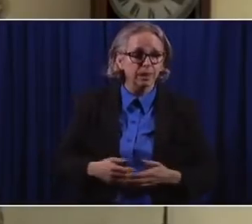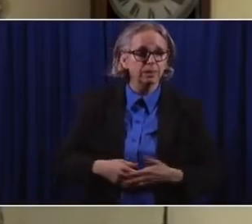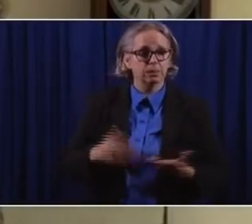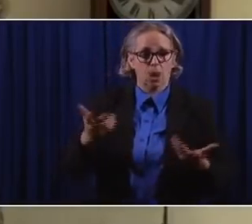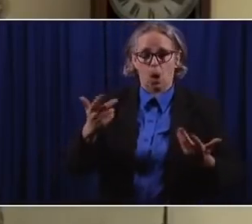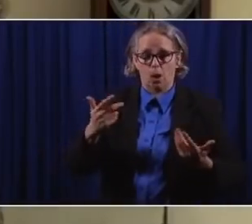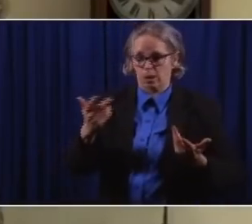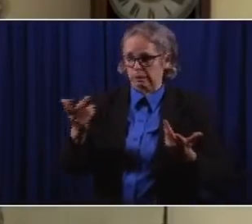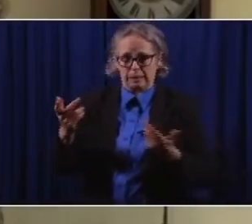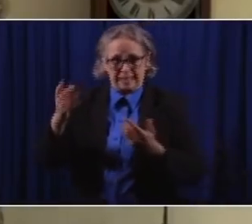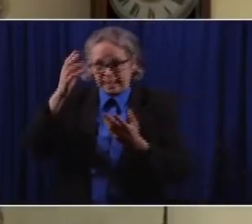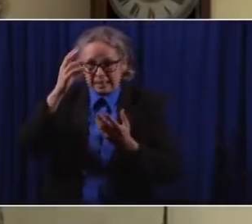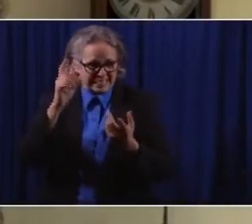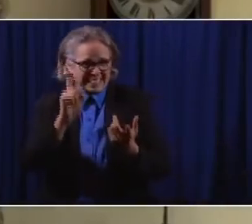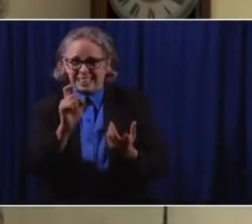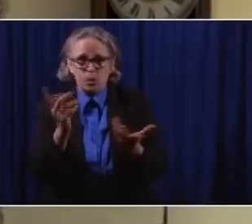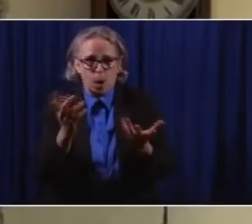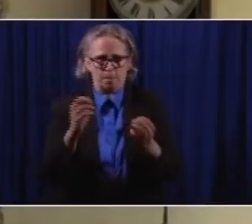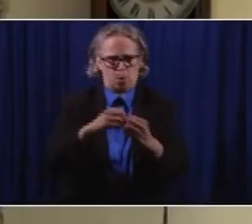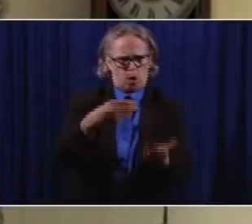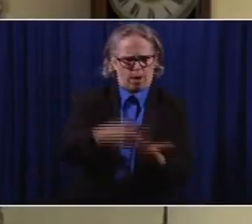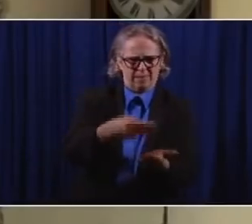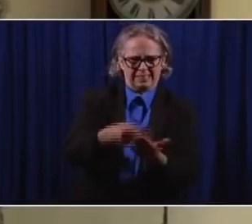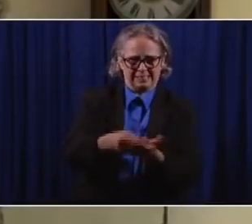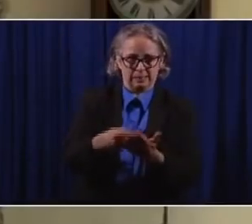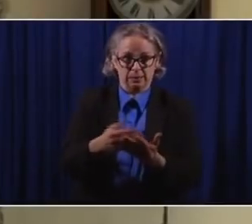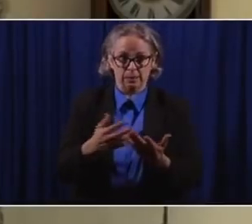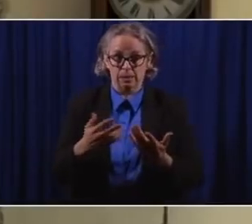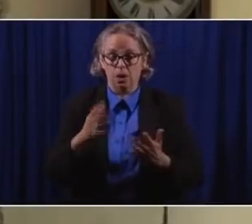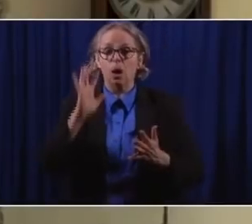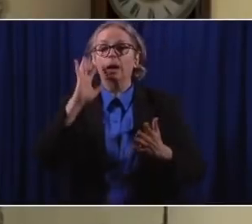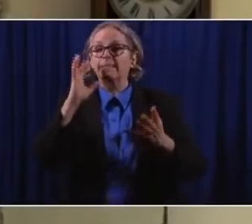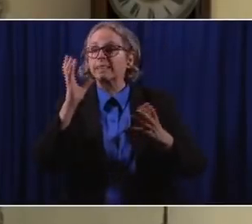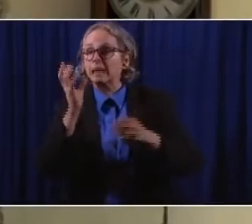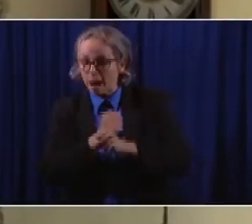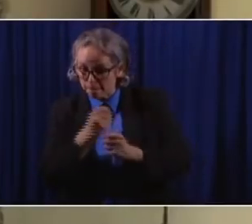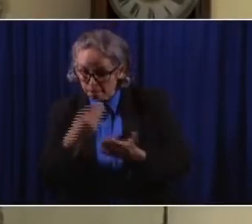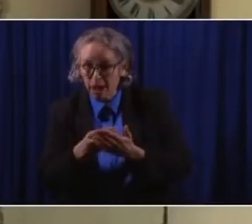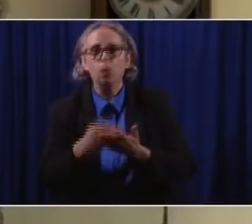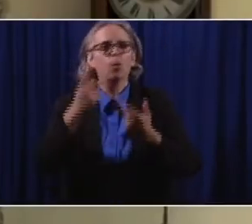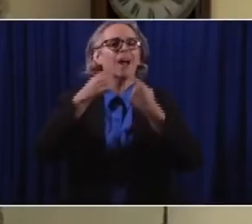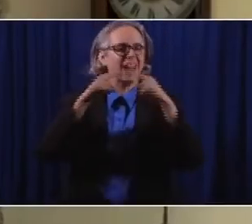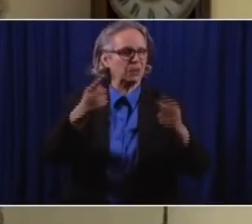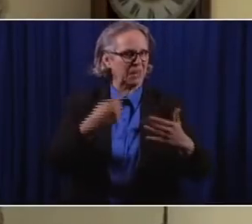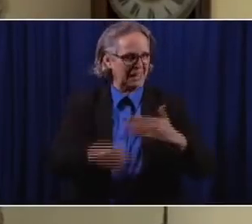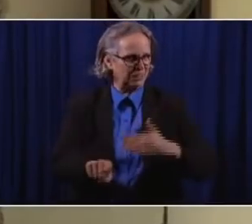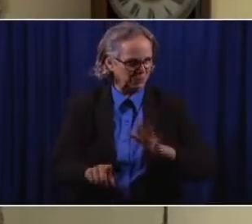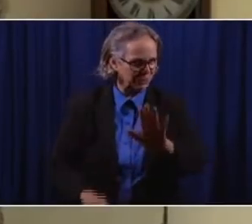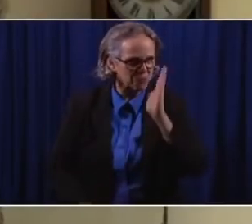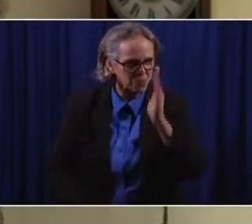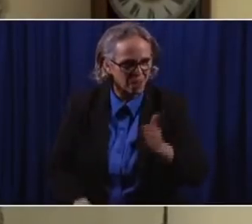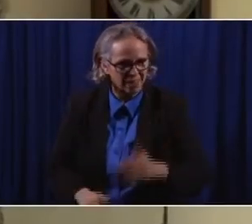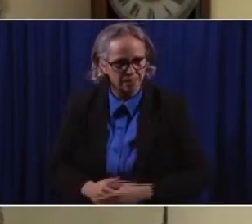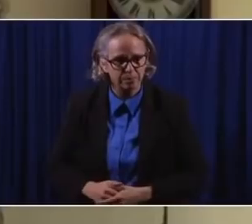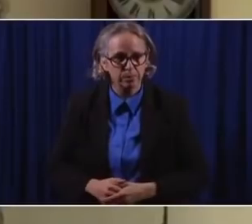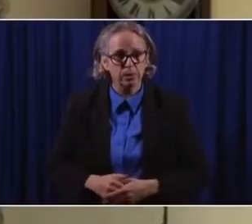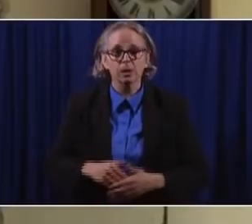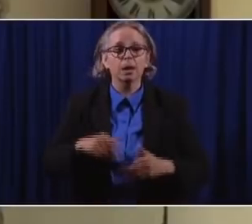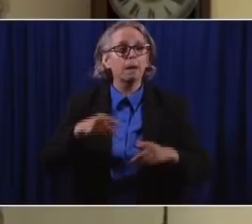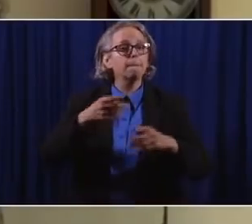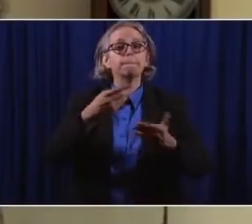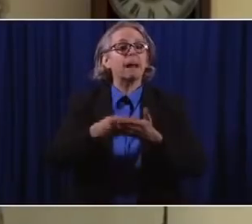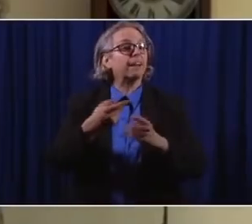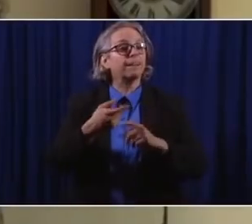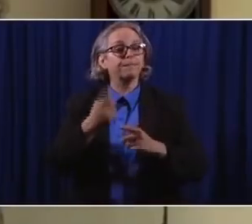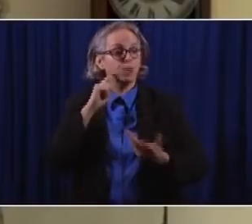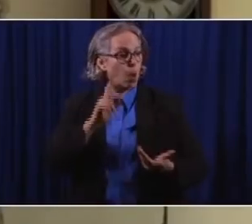announce this, we hope, early next week, but additional funds for our K through 12 schools. They